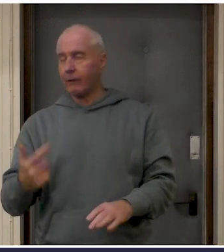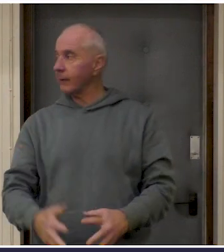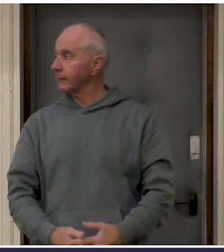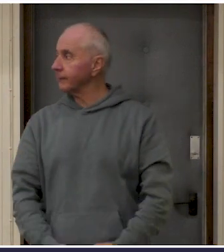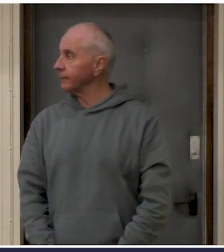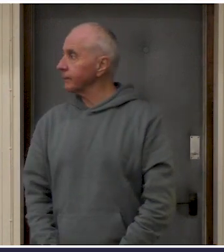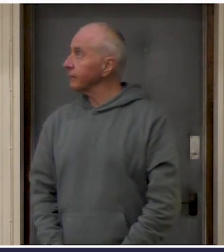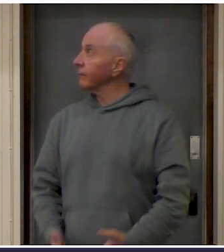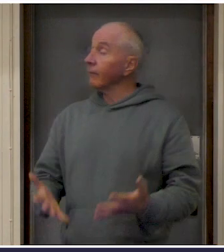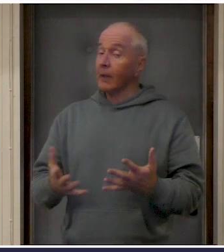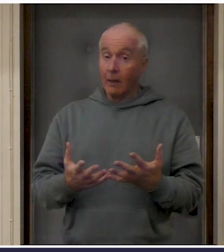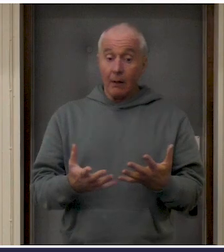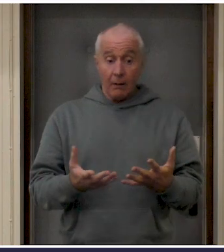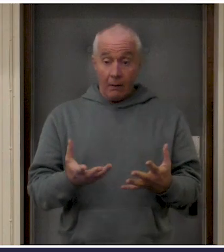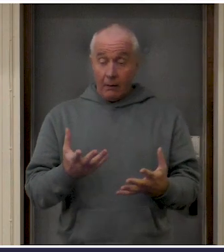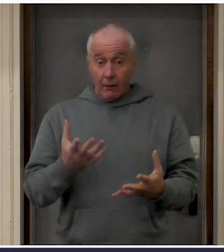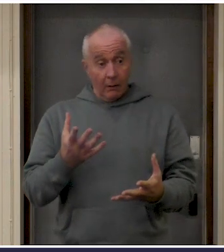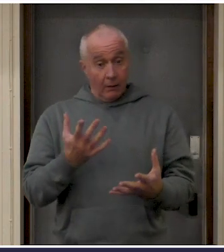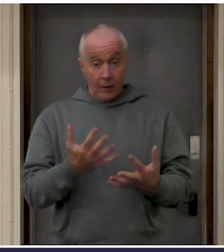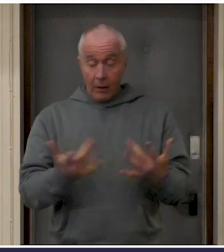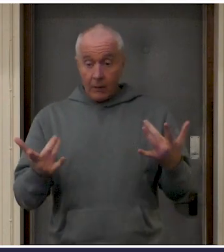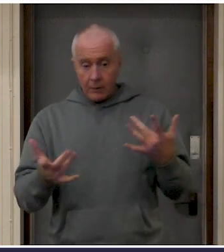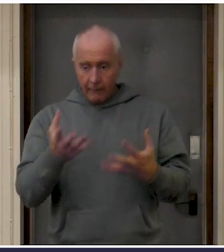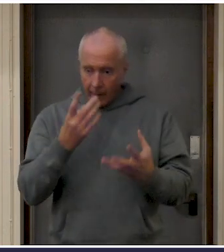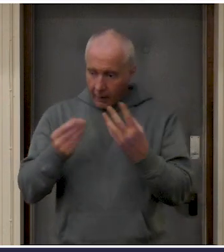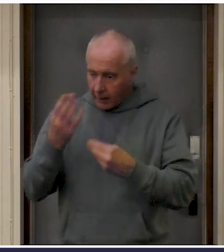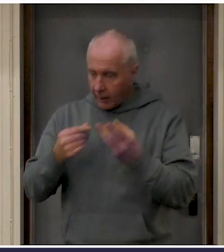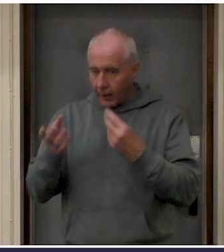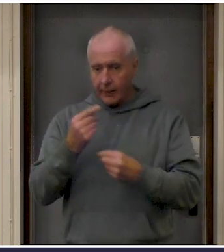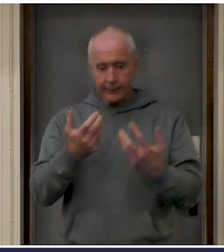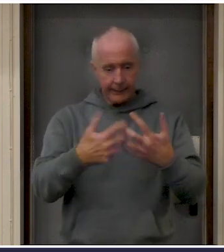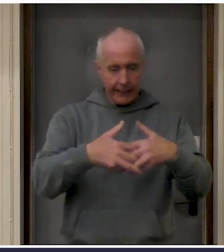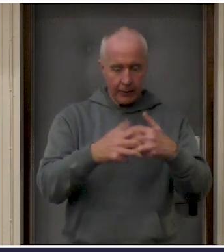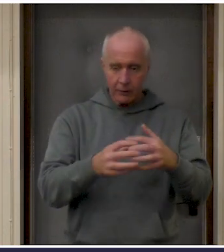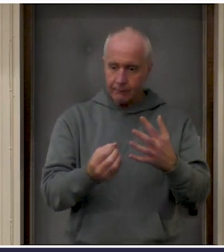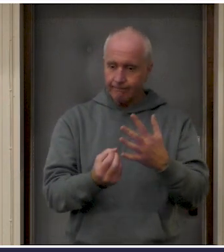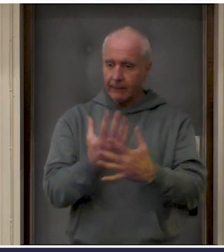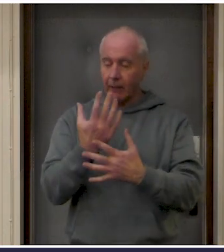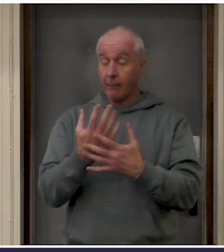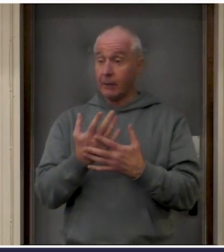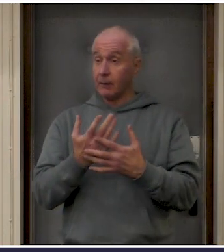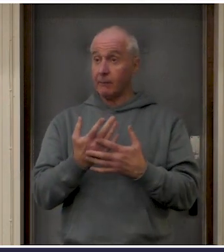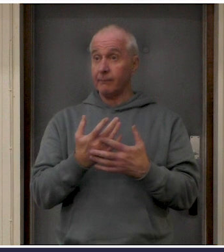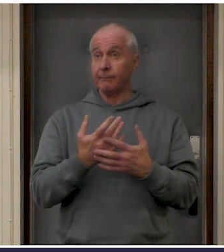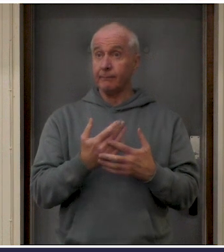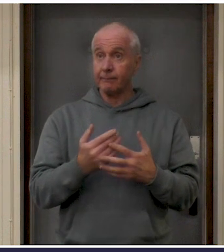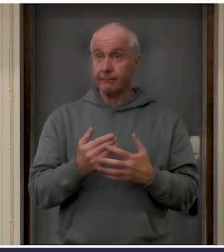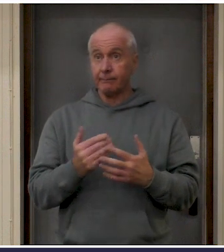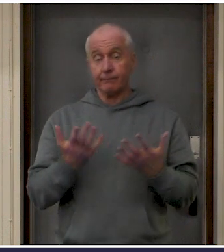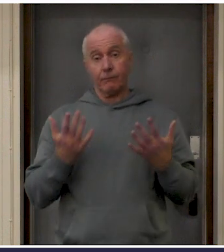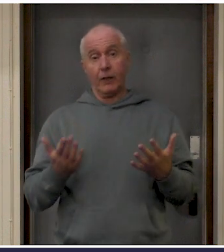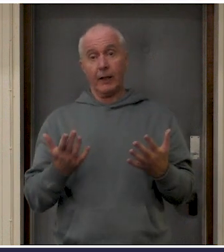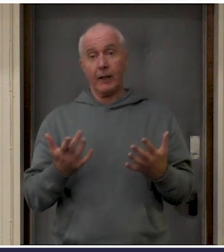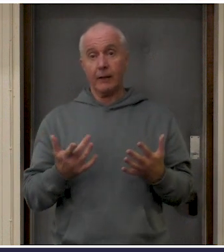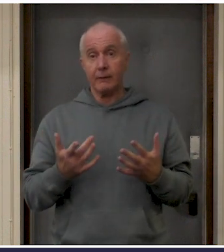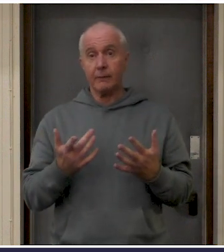That being said, lots of learning still came out of this, lots of technology development, and all of that, both the top and the bottom lines here, went